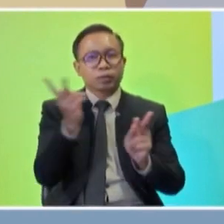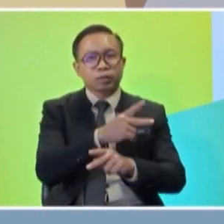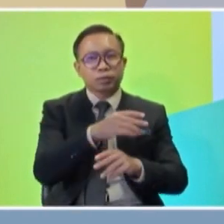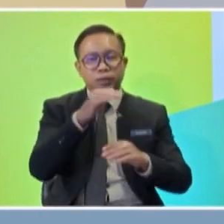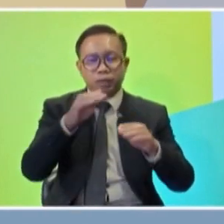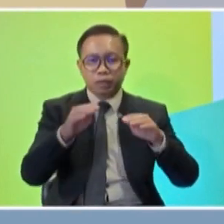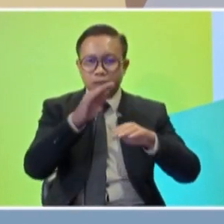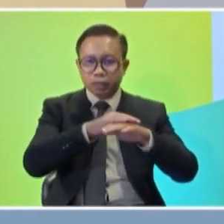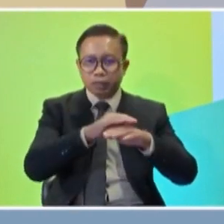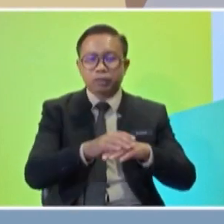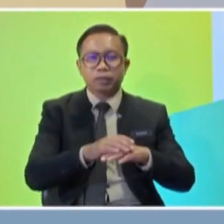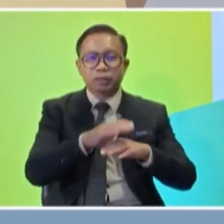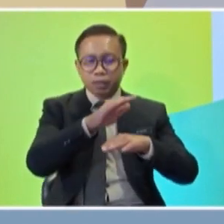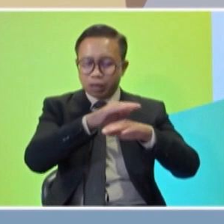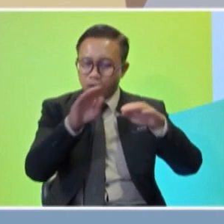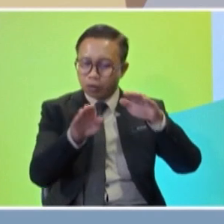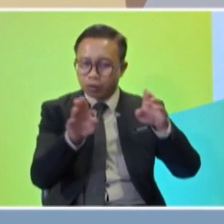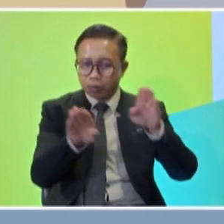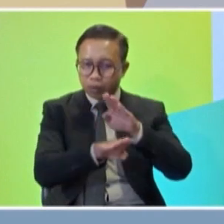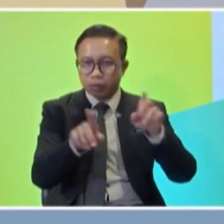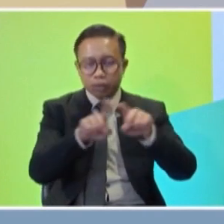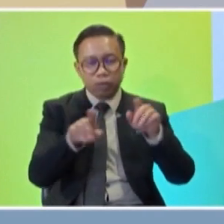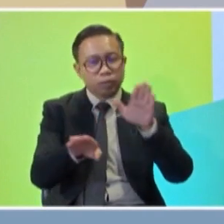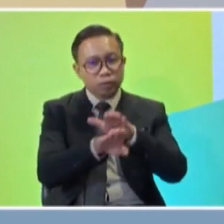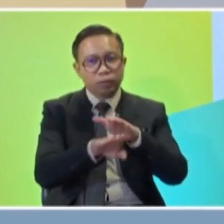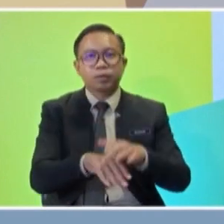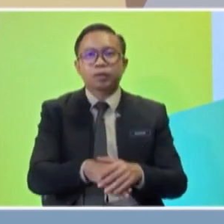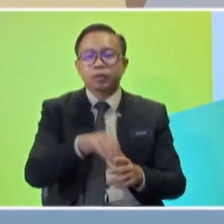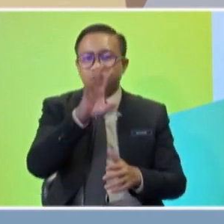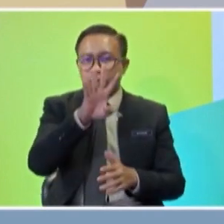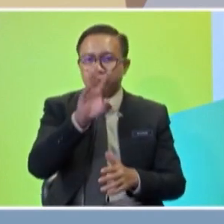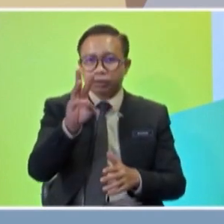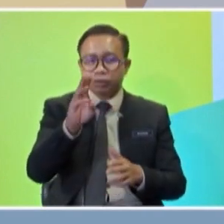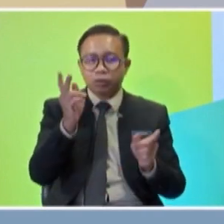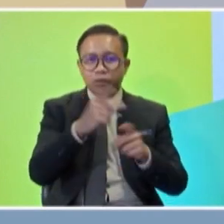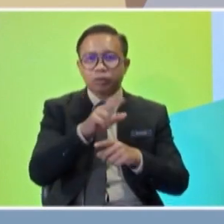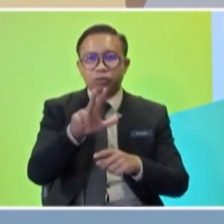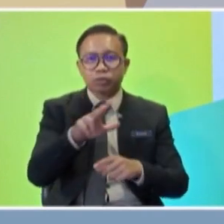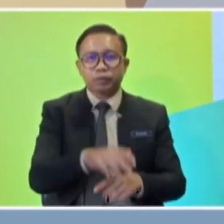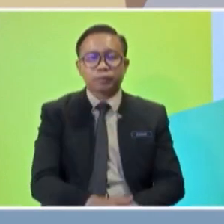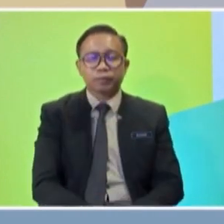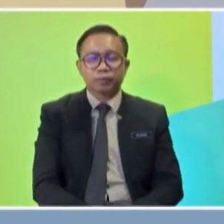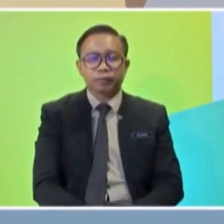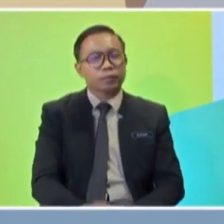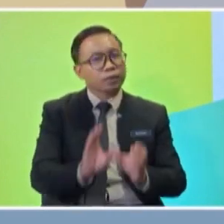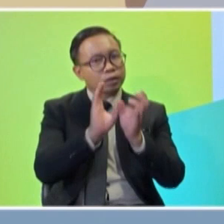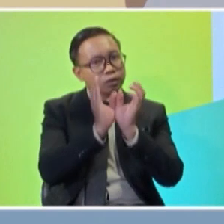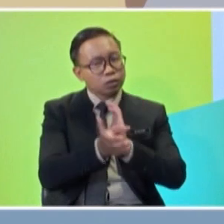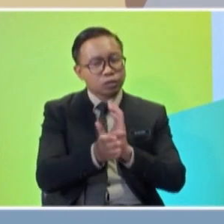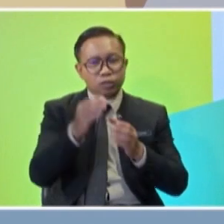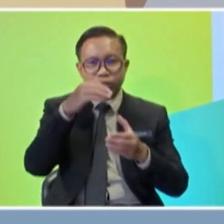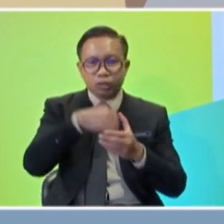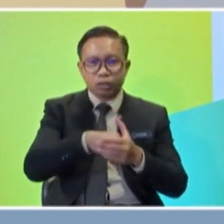and up, down and down. So we get 46 over 3. We need to change it